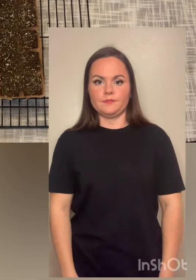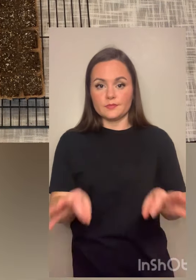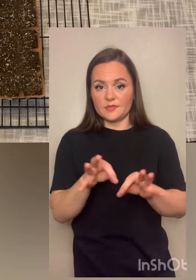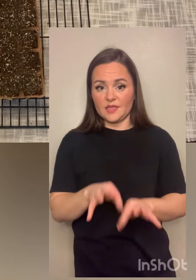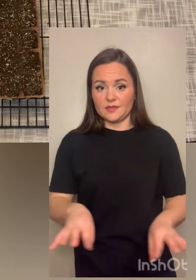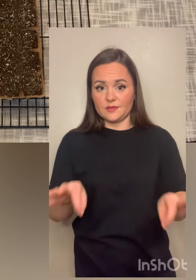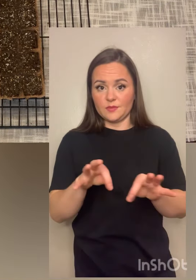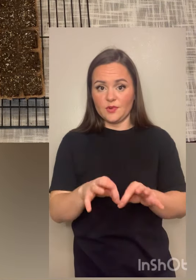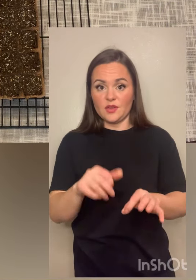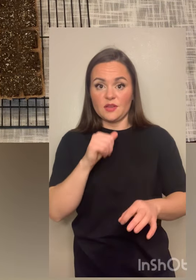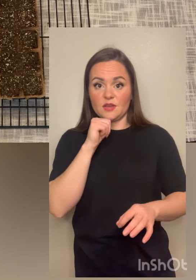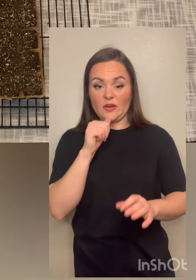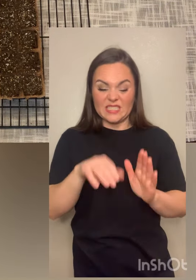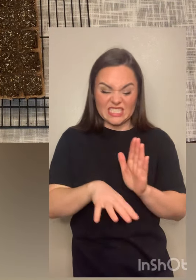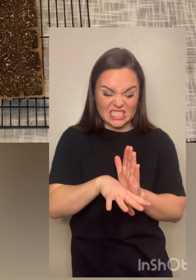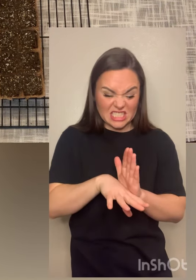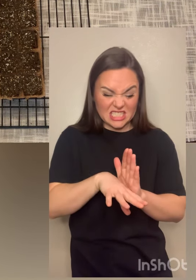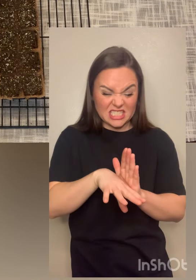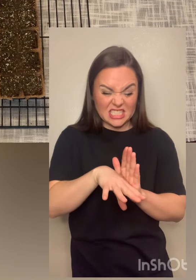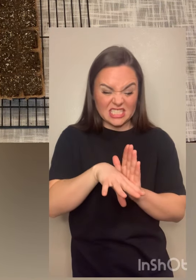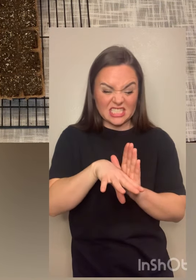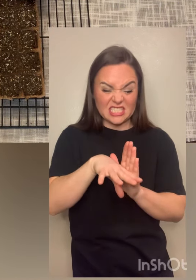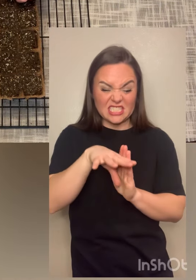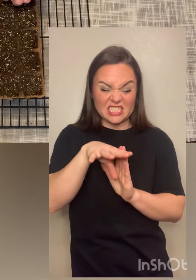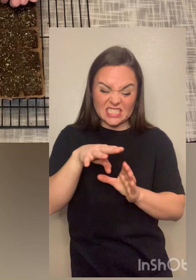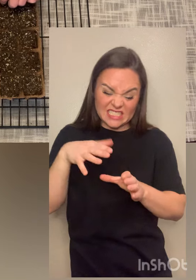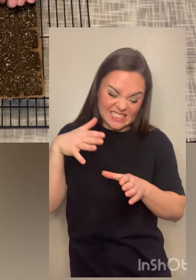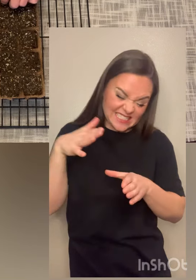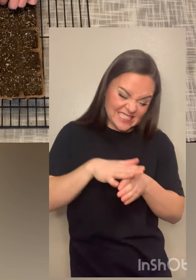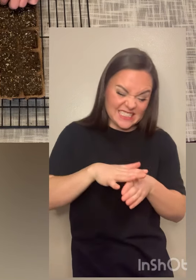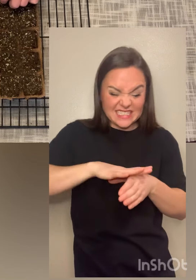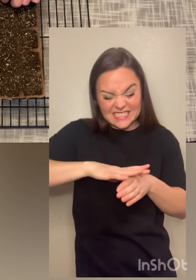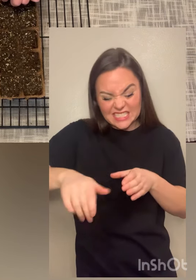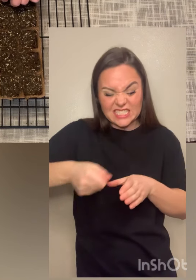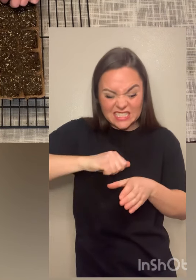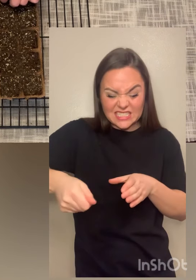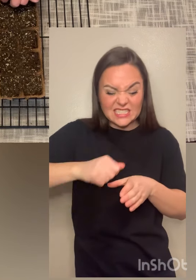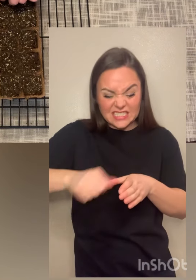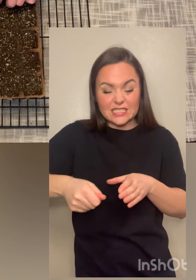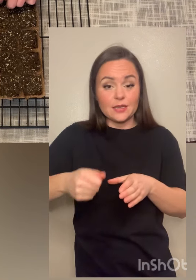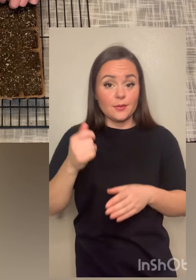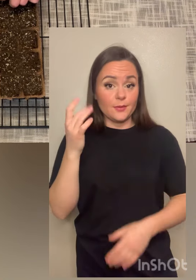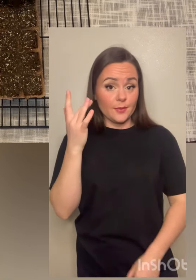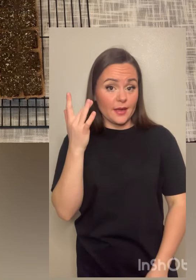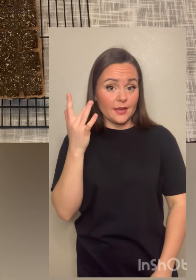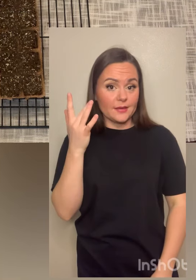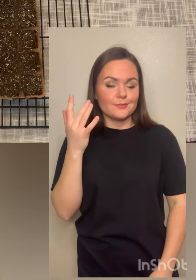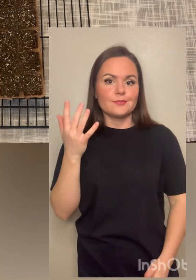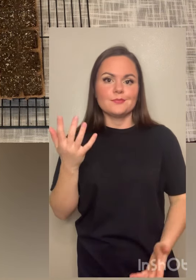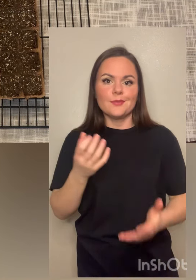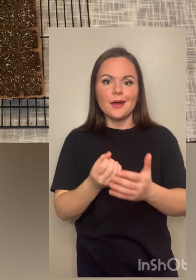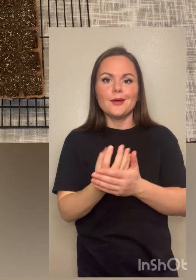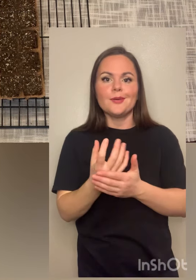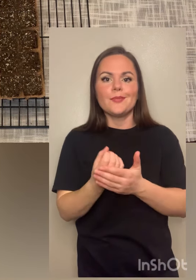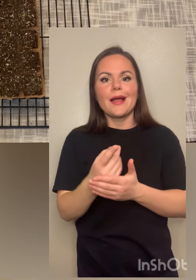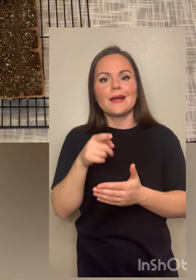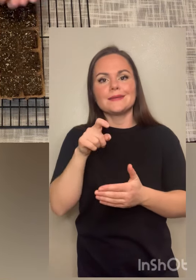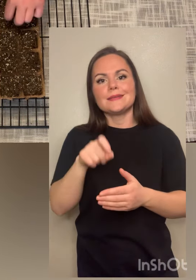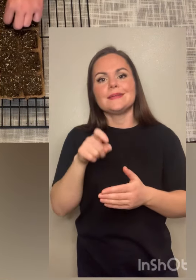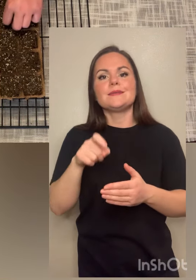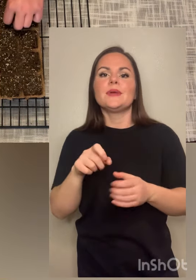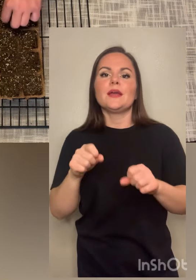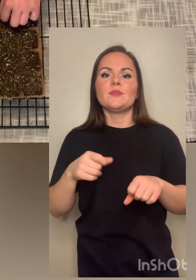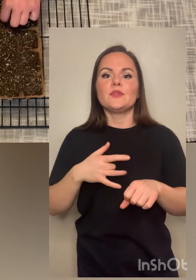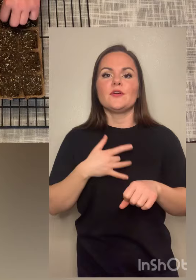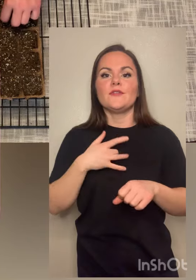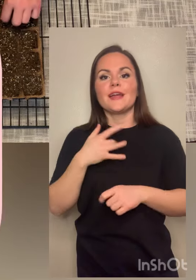smush down our mixture or the seeds. Put 2 seeds in each cell, spaced out a little bit from